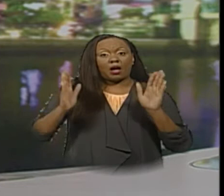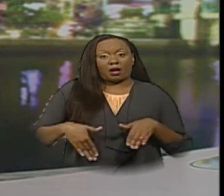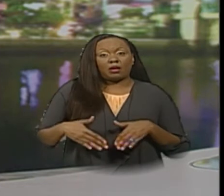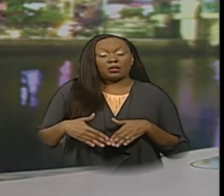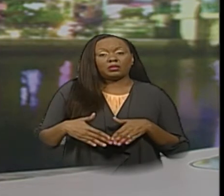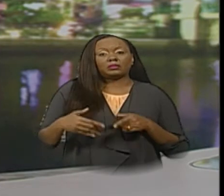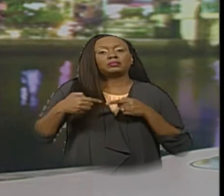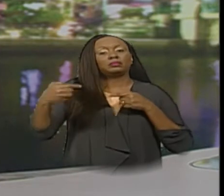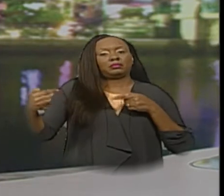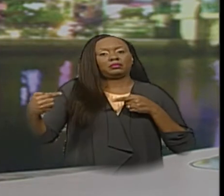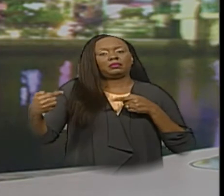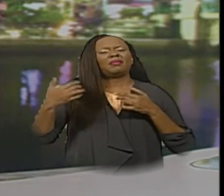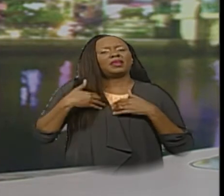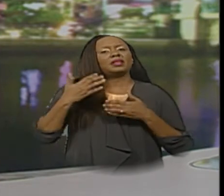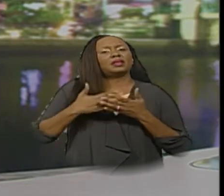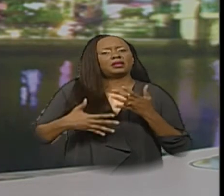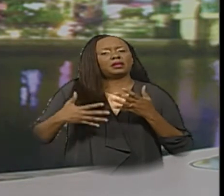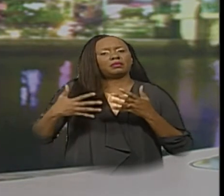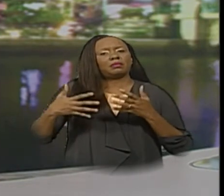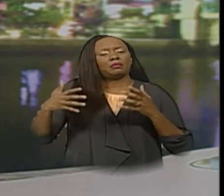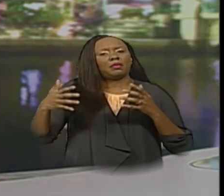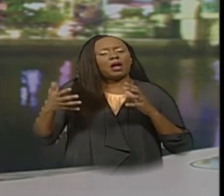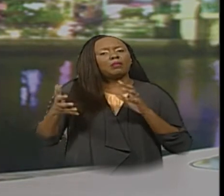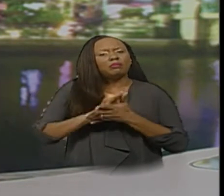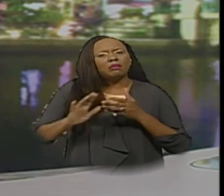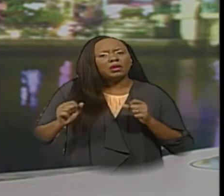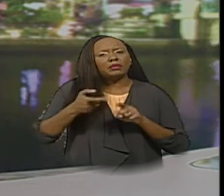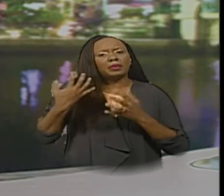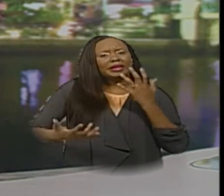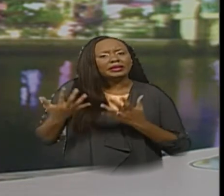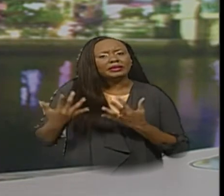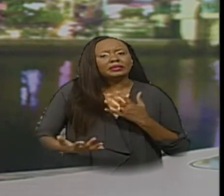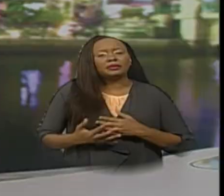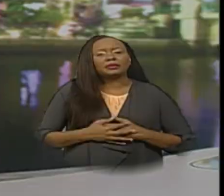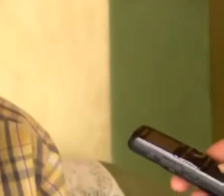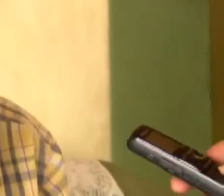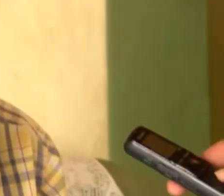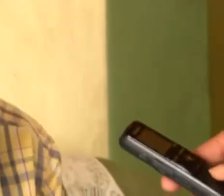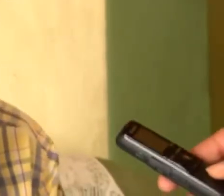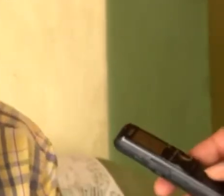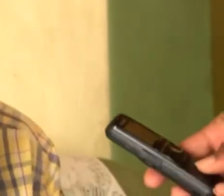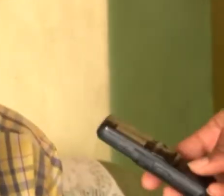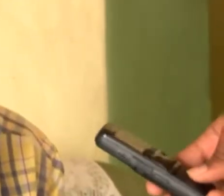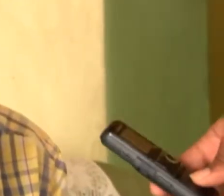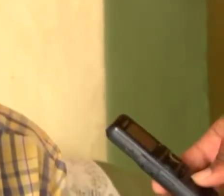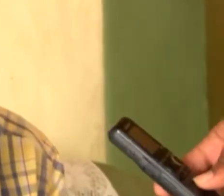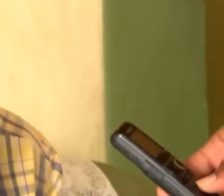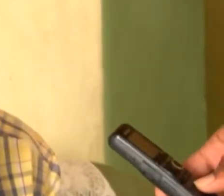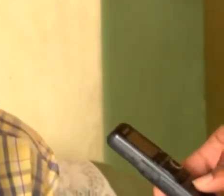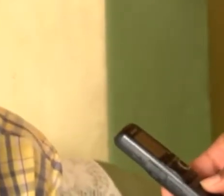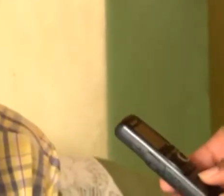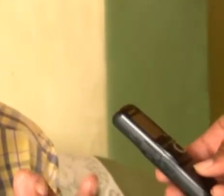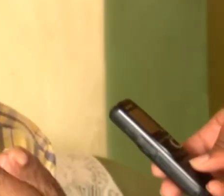Keith Canterbury also received heat damage from the intense flames. The back windows is broken, the heat, and then